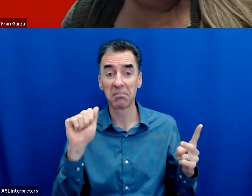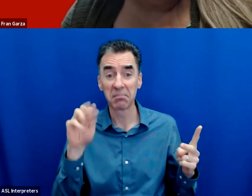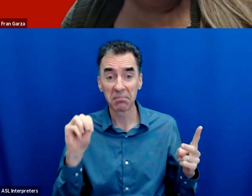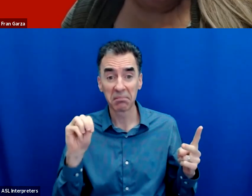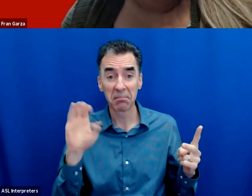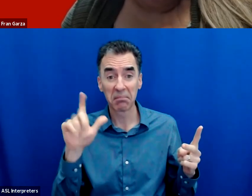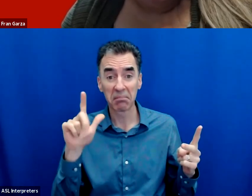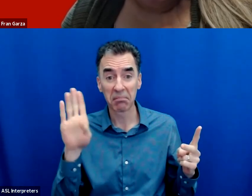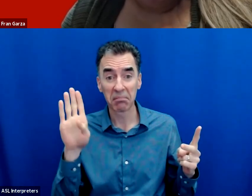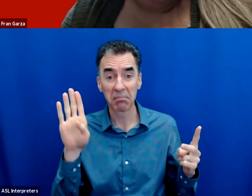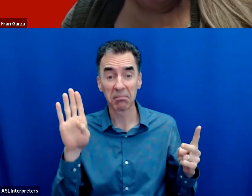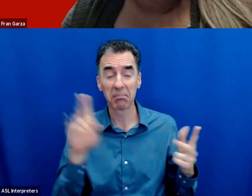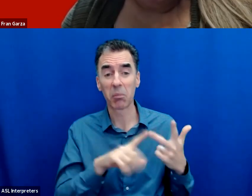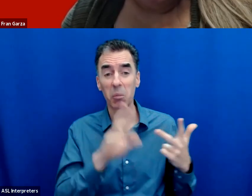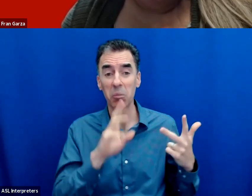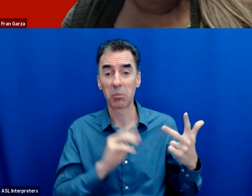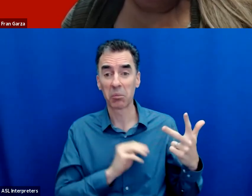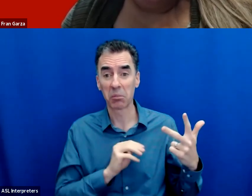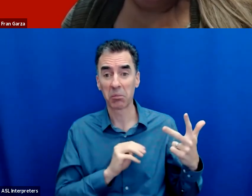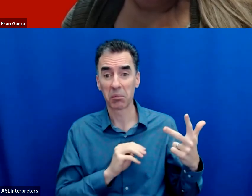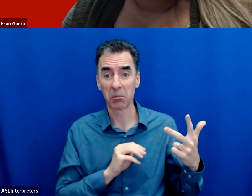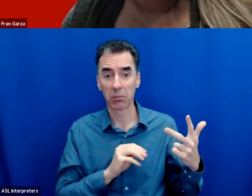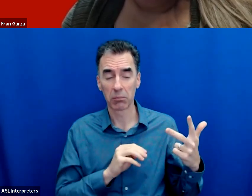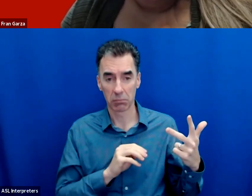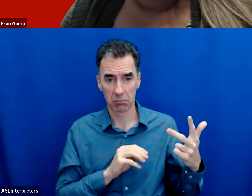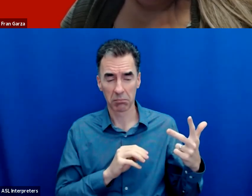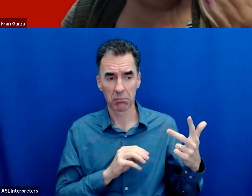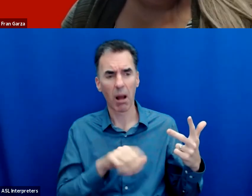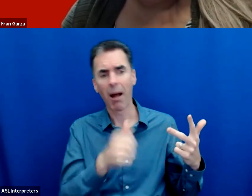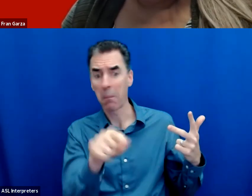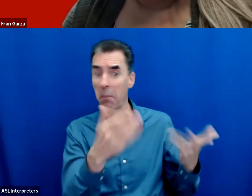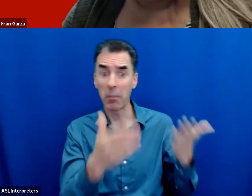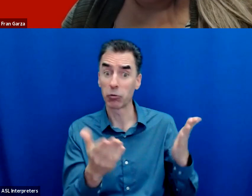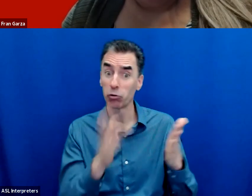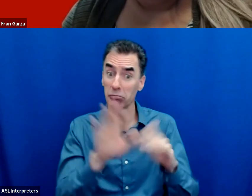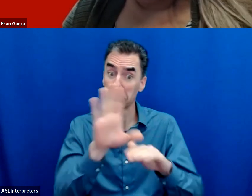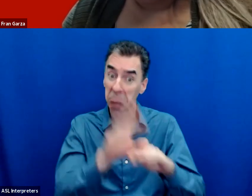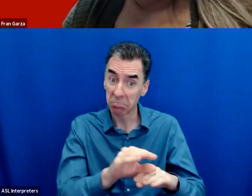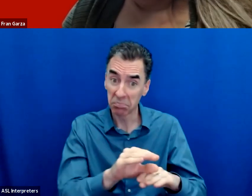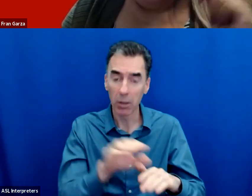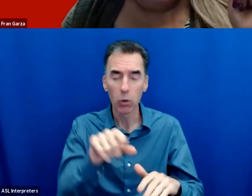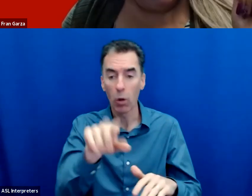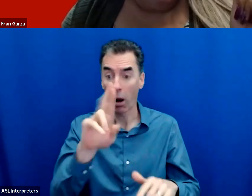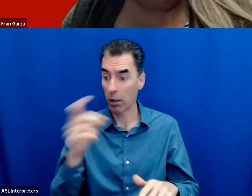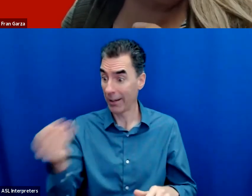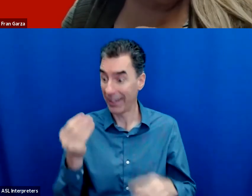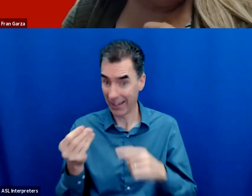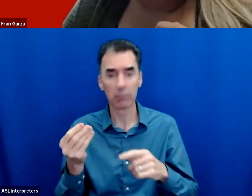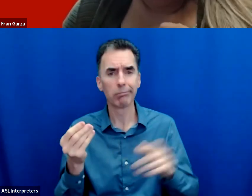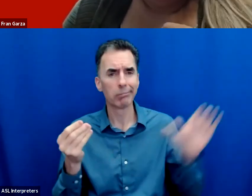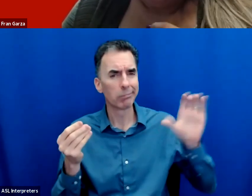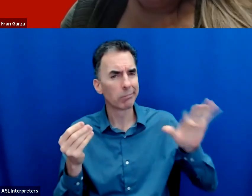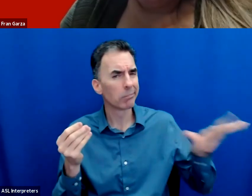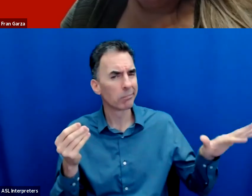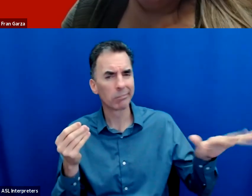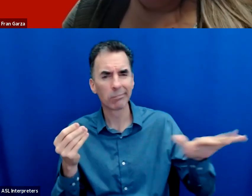and you can find cheaper discounts, you know, at a lot of places. So once you get your prescription, take your prescription and just go searching around